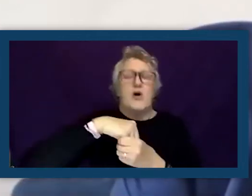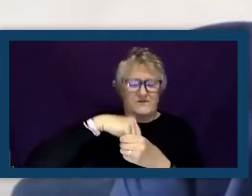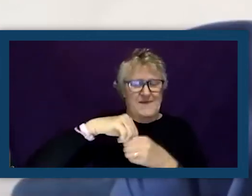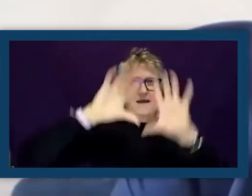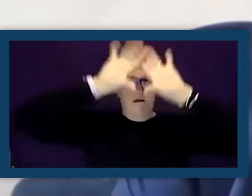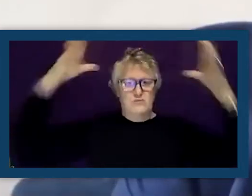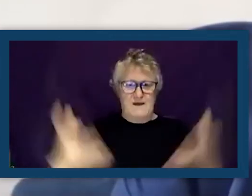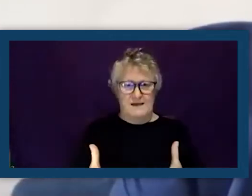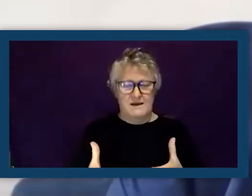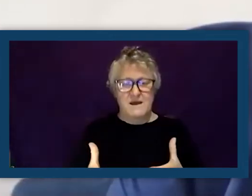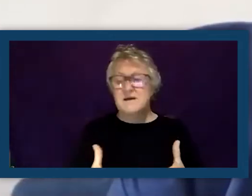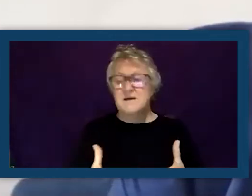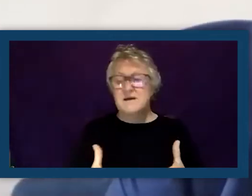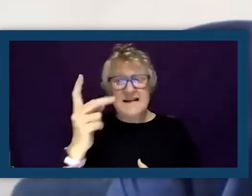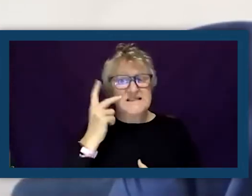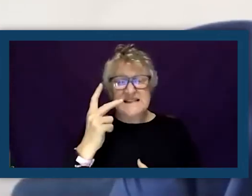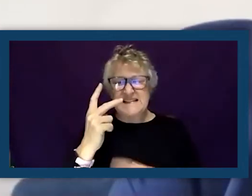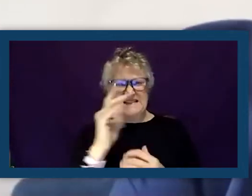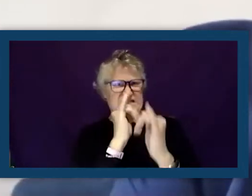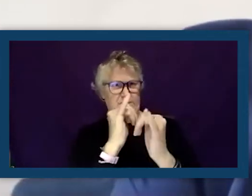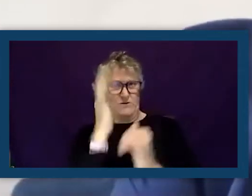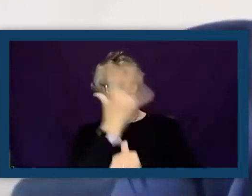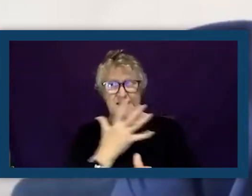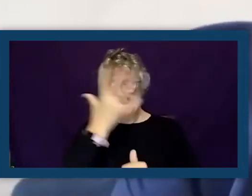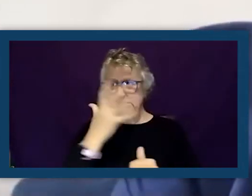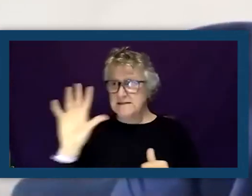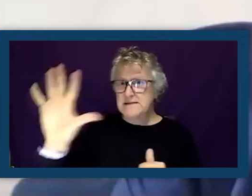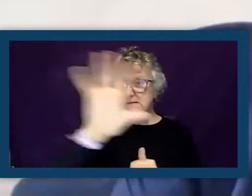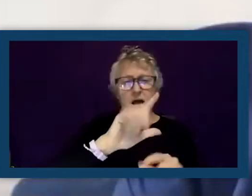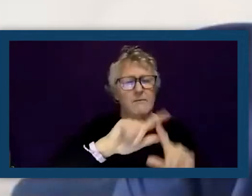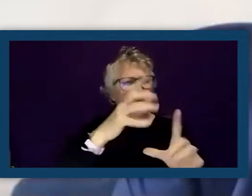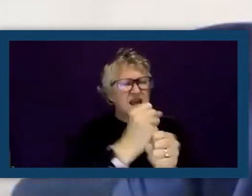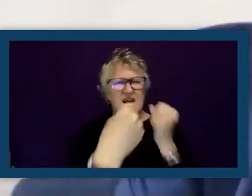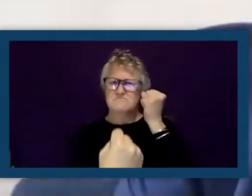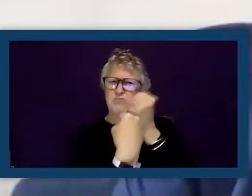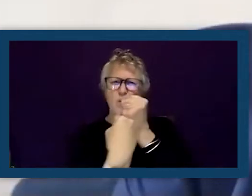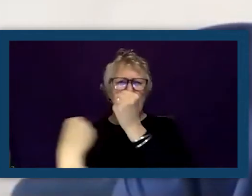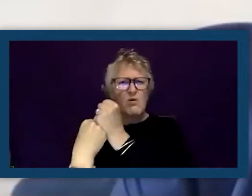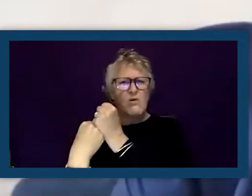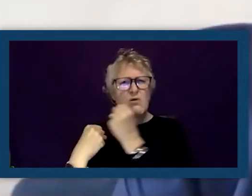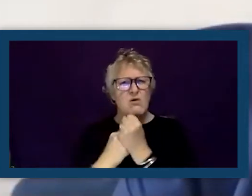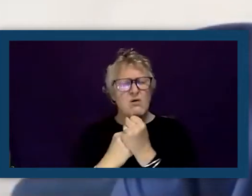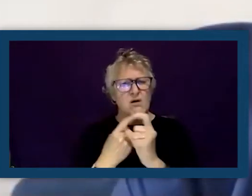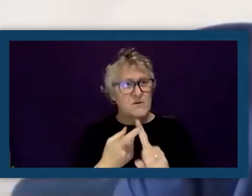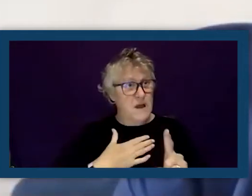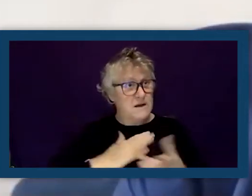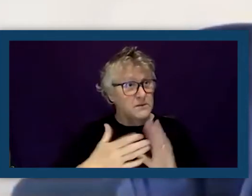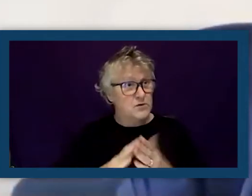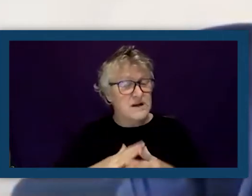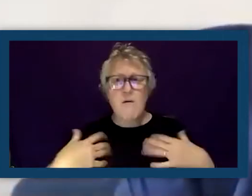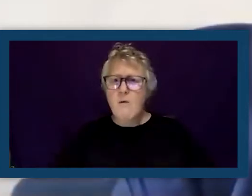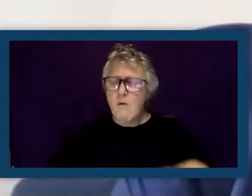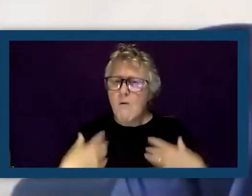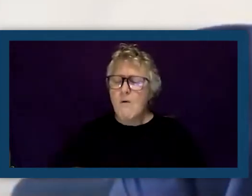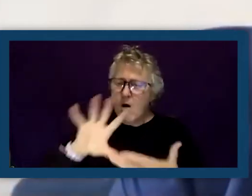And so not seeing those faces around, but getting all of this support from my community, I was really able to learn and just take everything